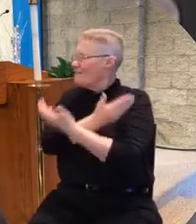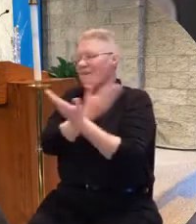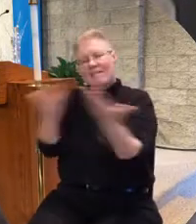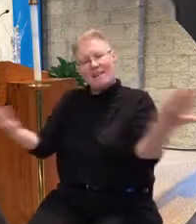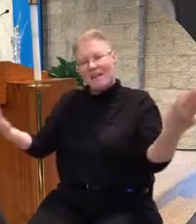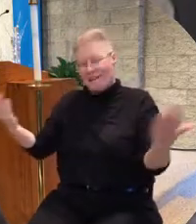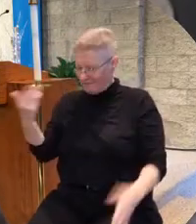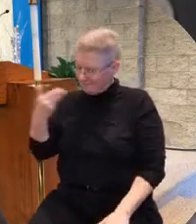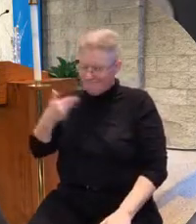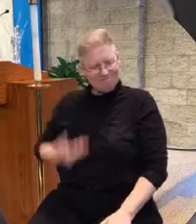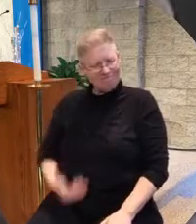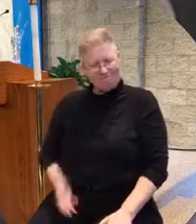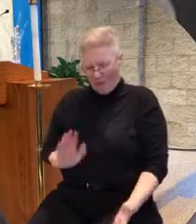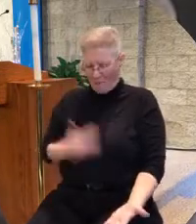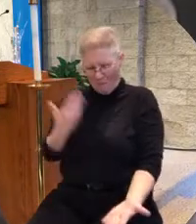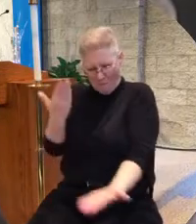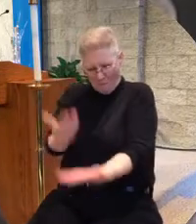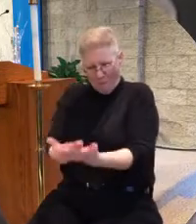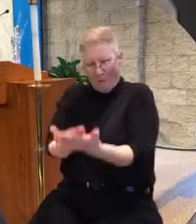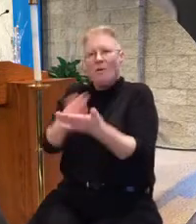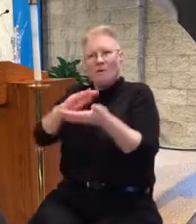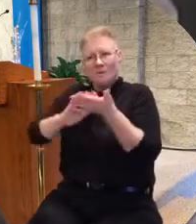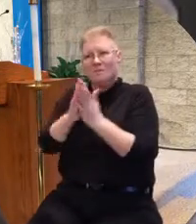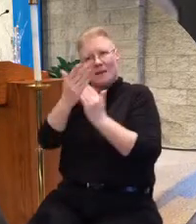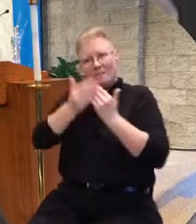I'm born to be.